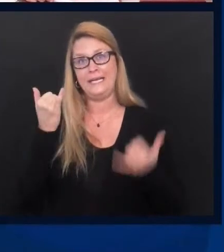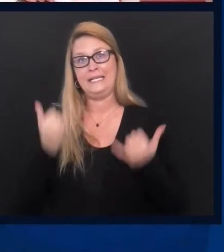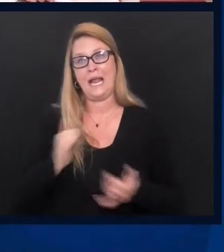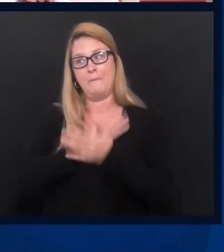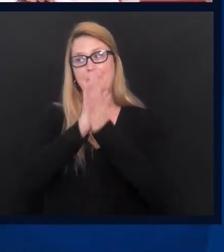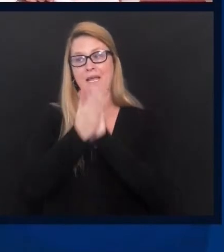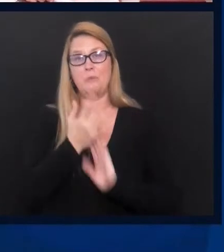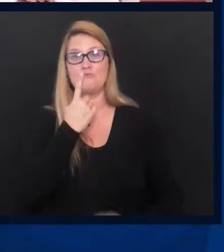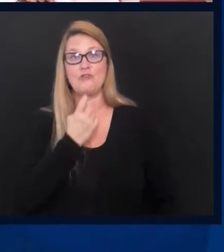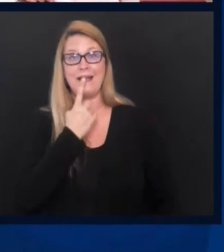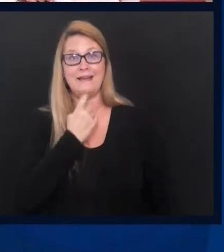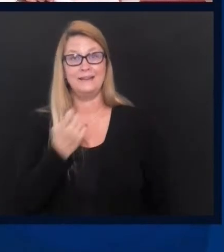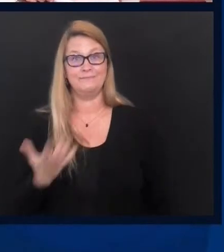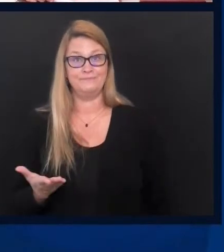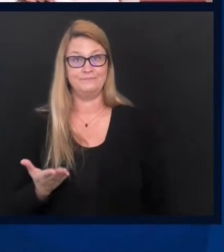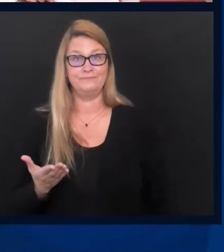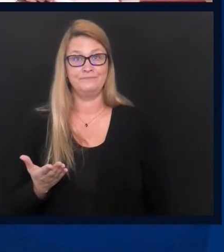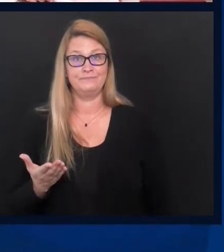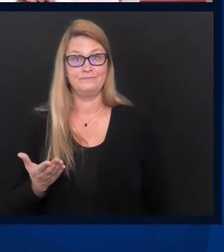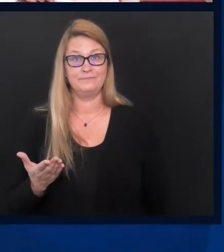red.